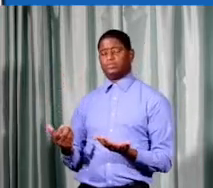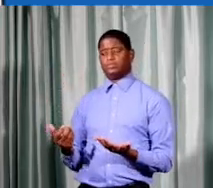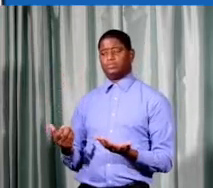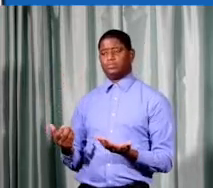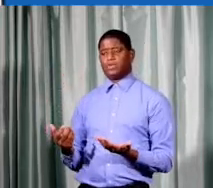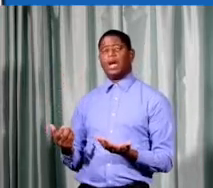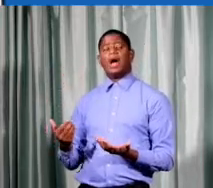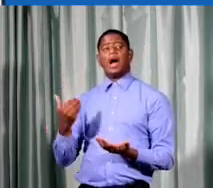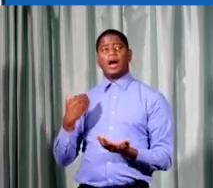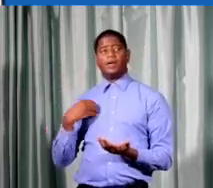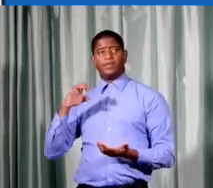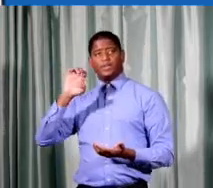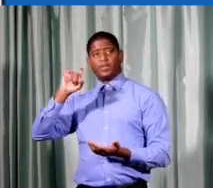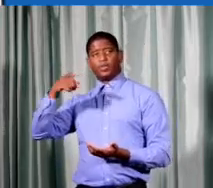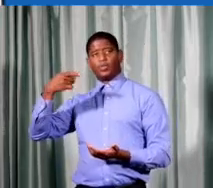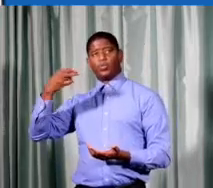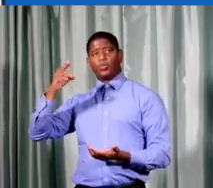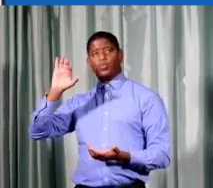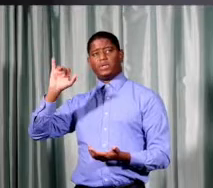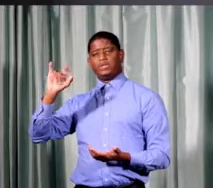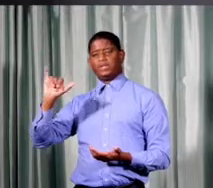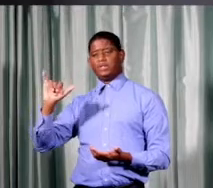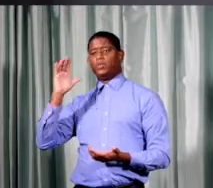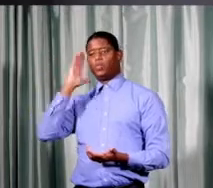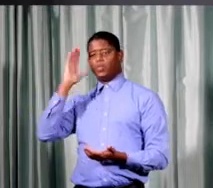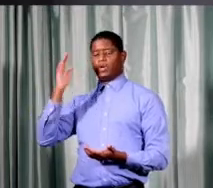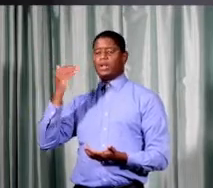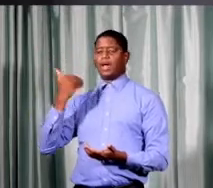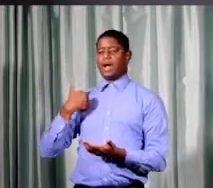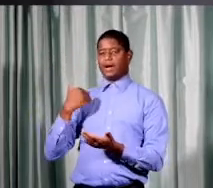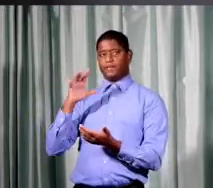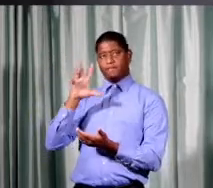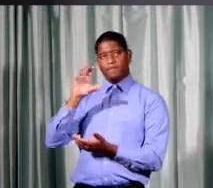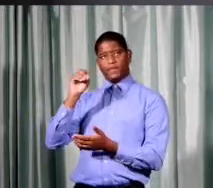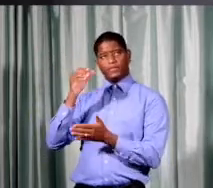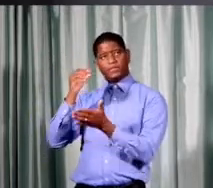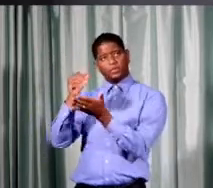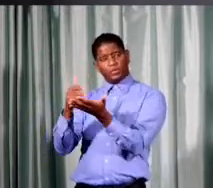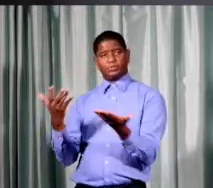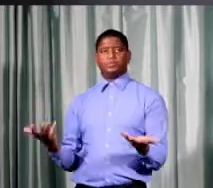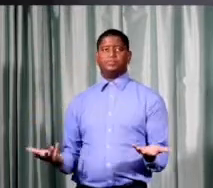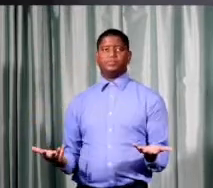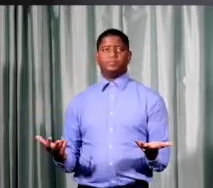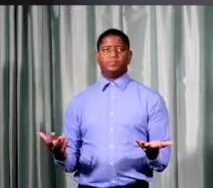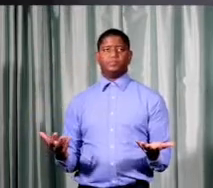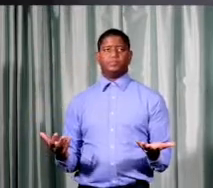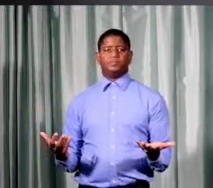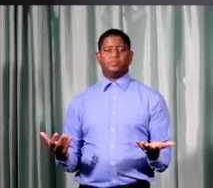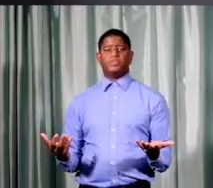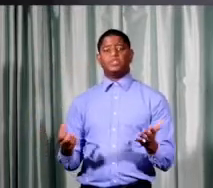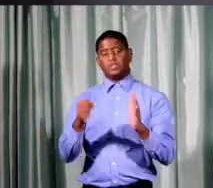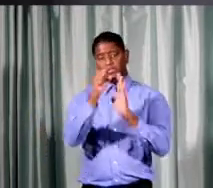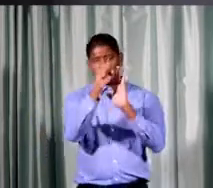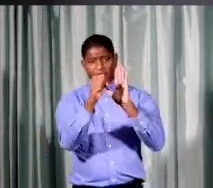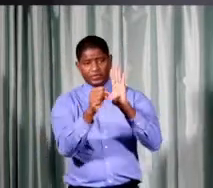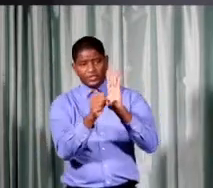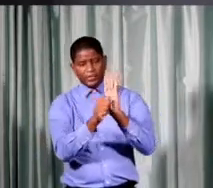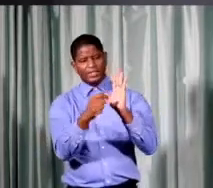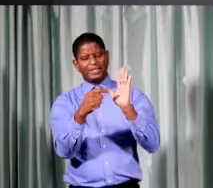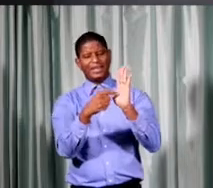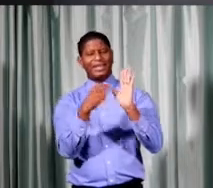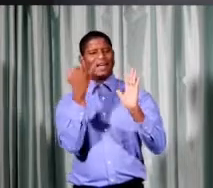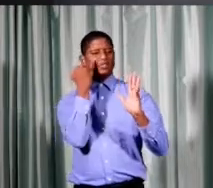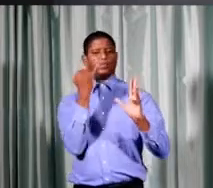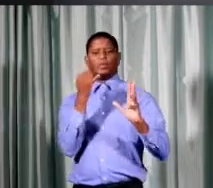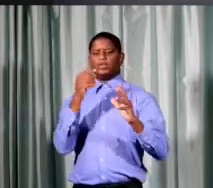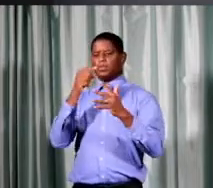equity. The financial statements are just a summary of the data it captured in the